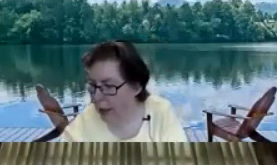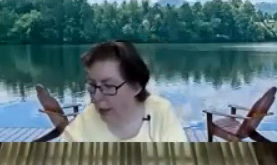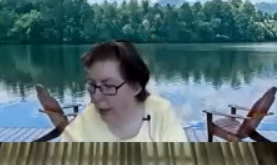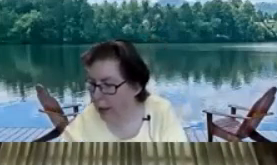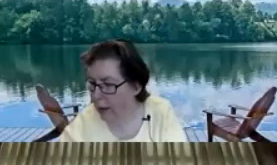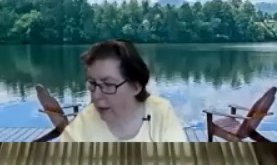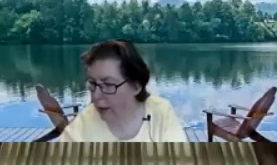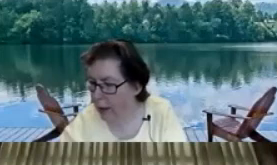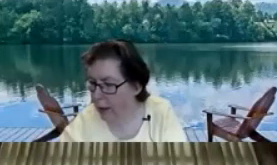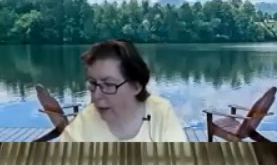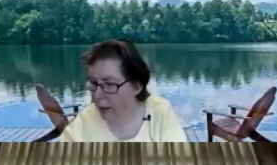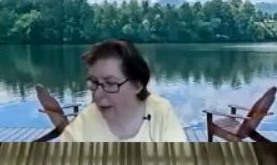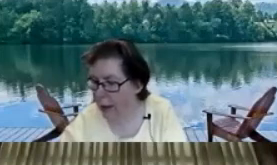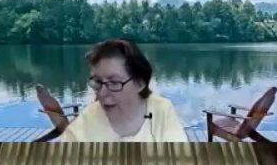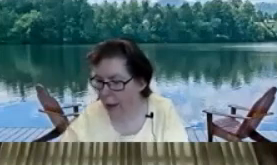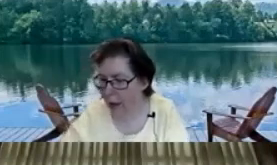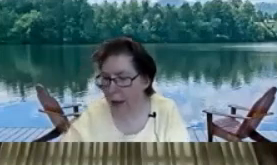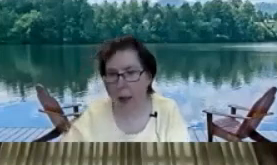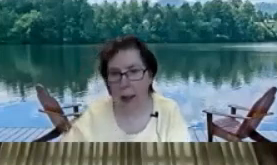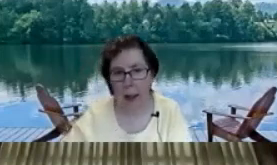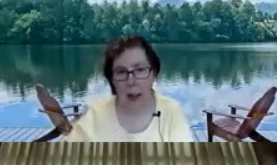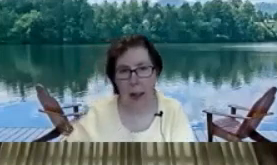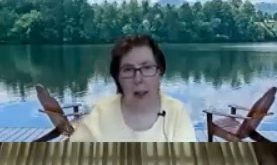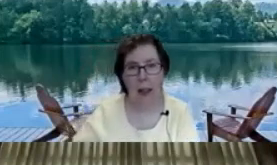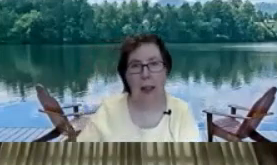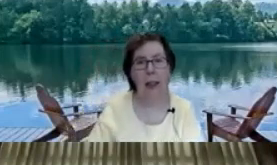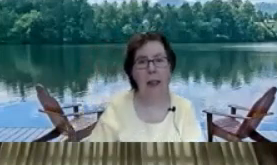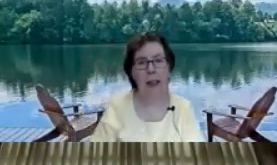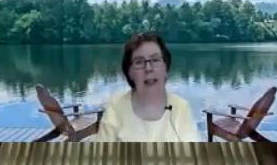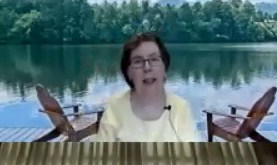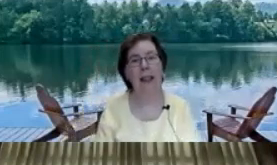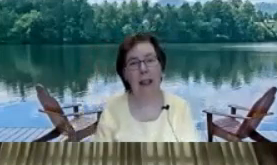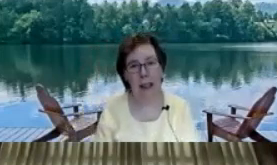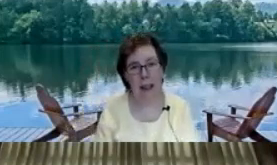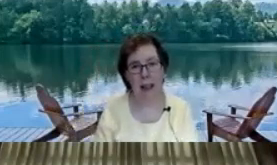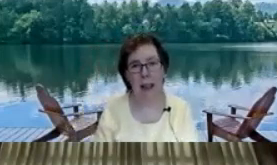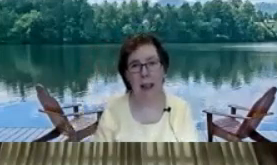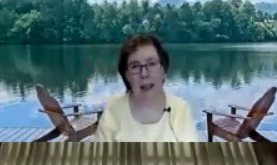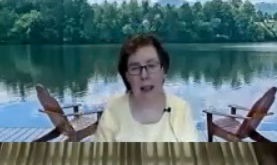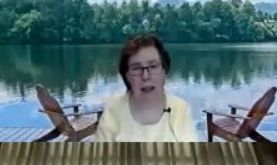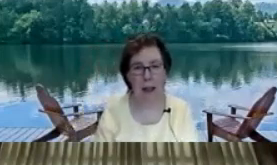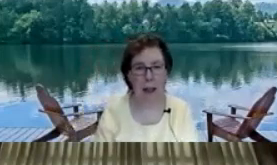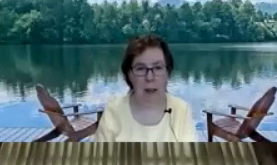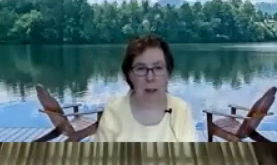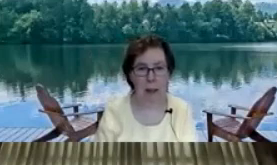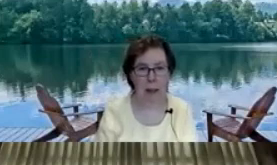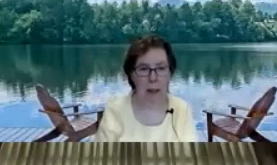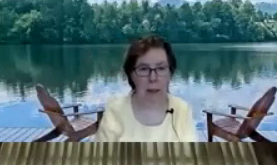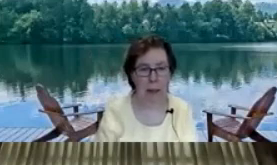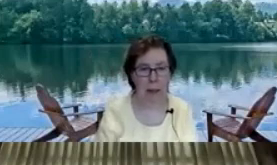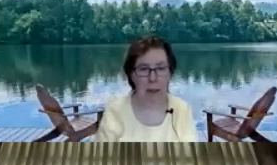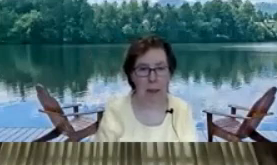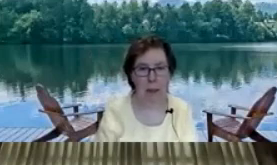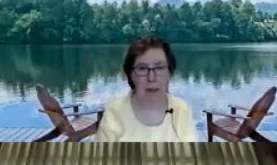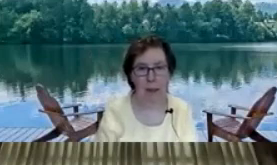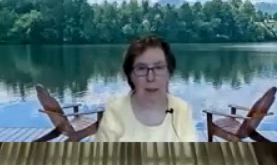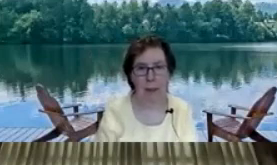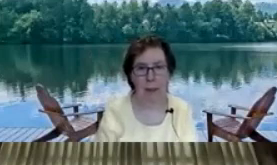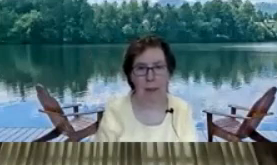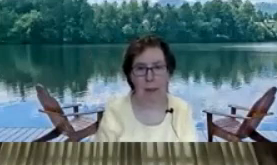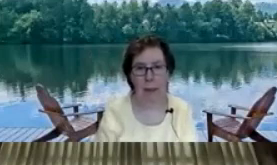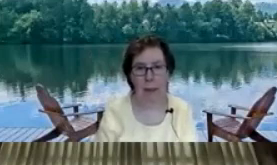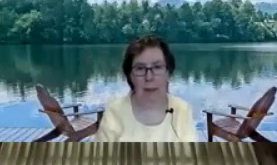In the Public Domain. And as its name implies, it's photographs that are in the public domain, so not private spaces